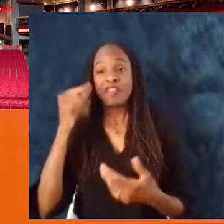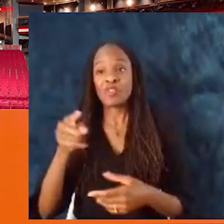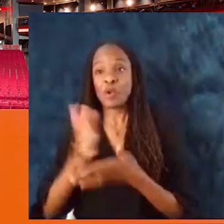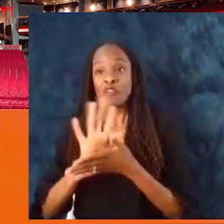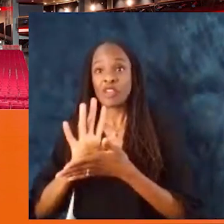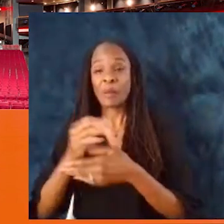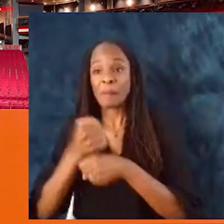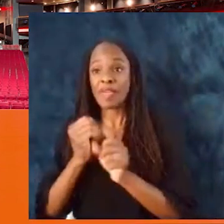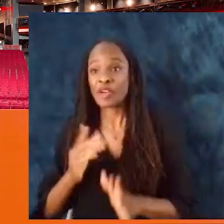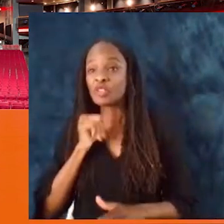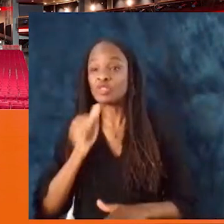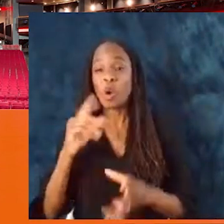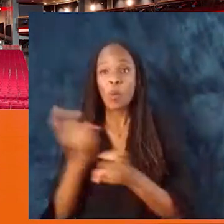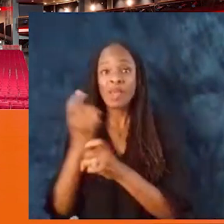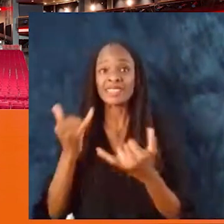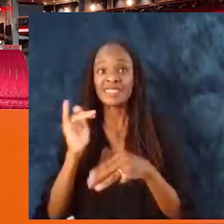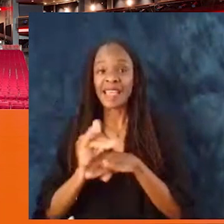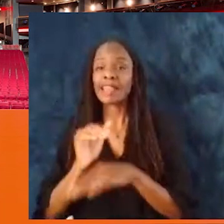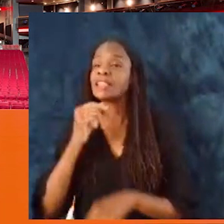fault.